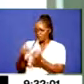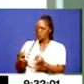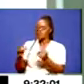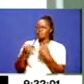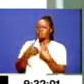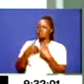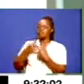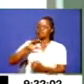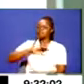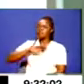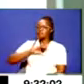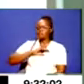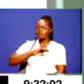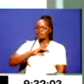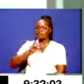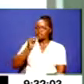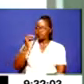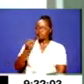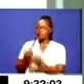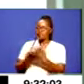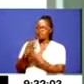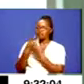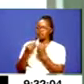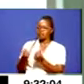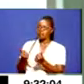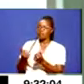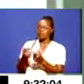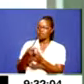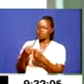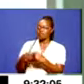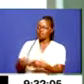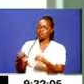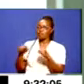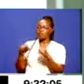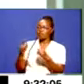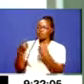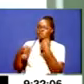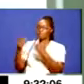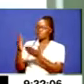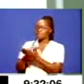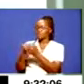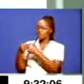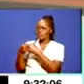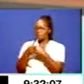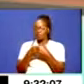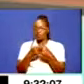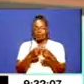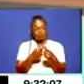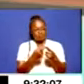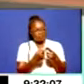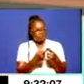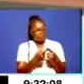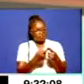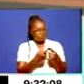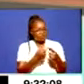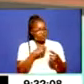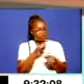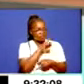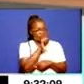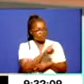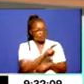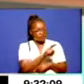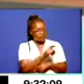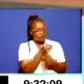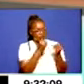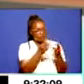own homegrown solutions, we'll be able to overcome some mm-hmm. of these challenges. And why I'm asking this question is because many Kenyans